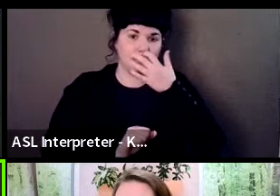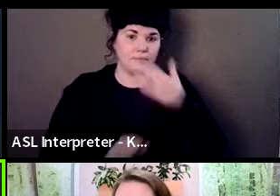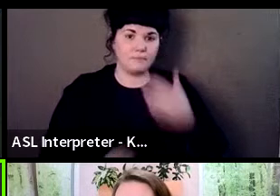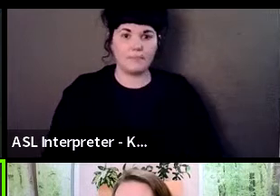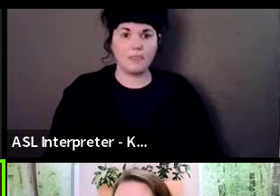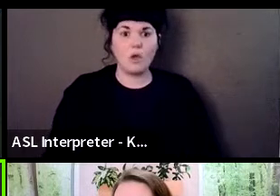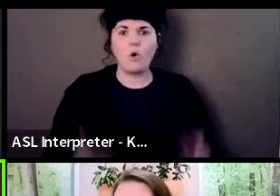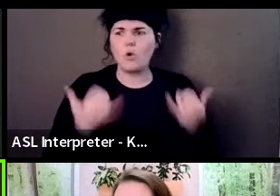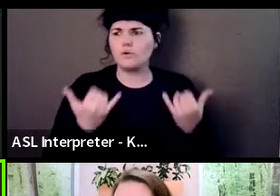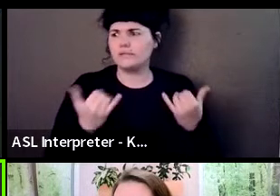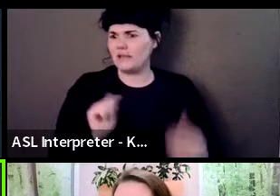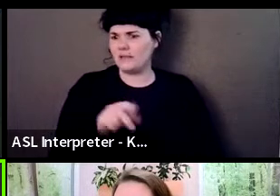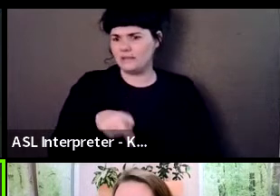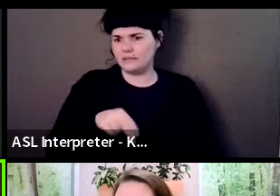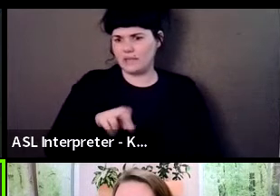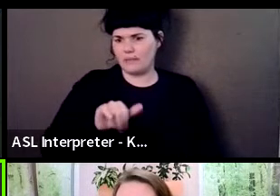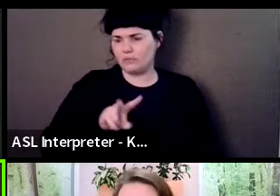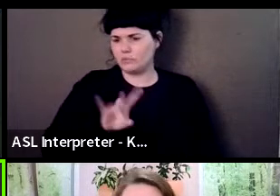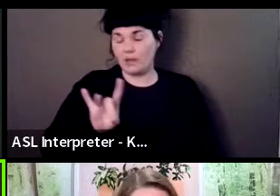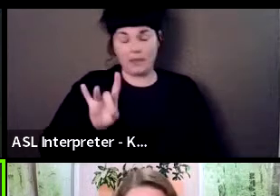April 28th. Right.